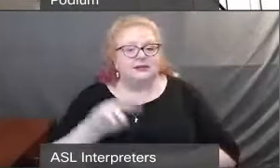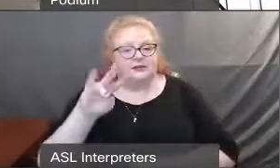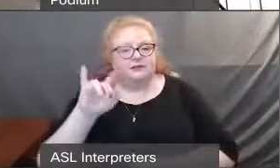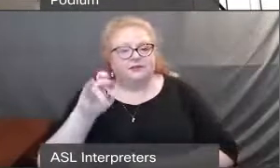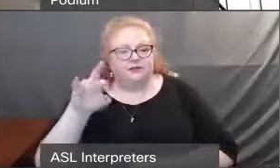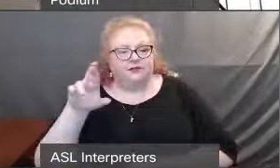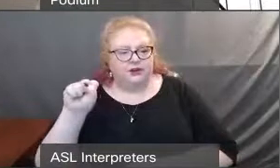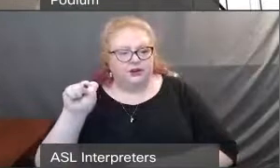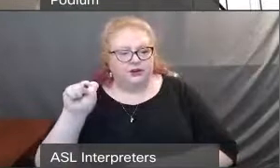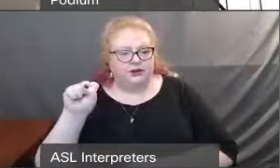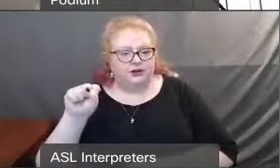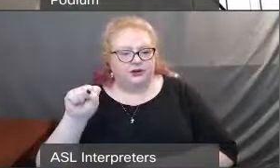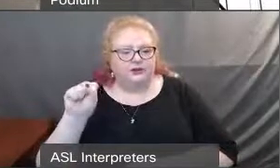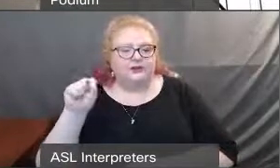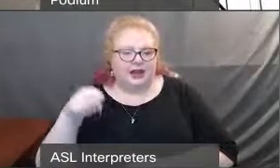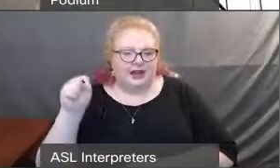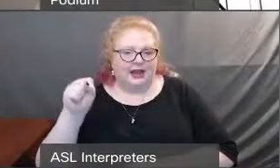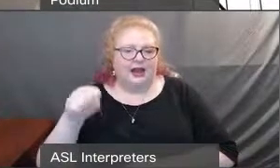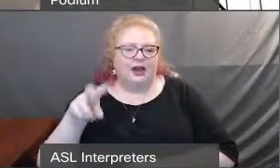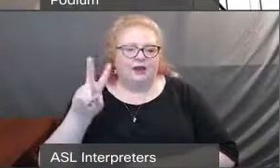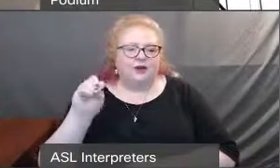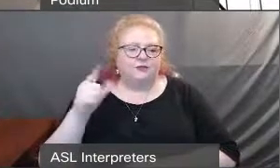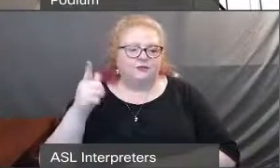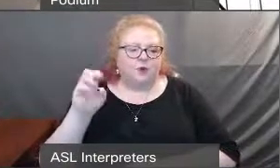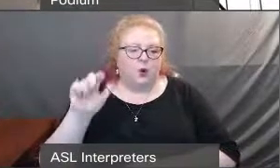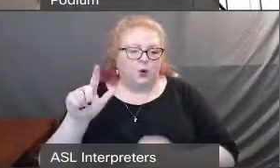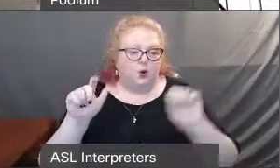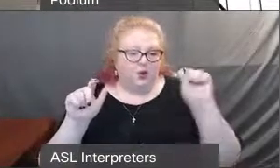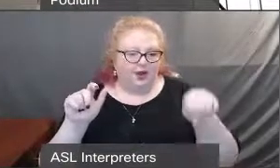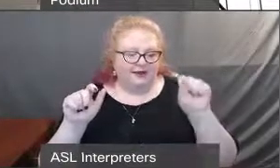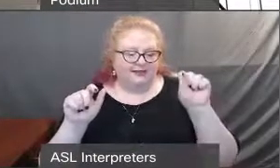Vickers? Aye. Vogel? Yes.